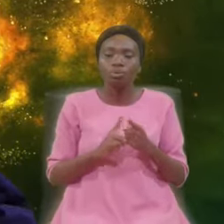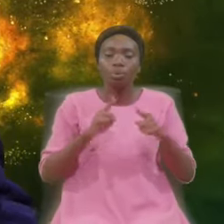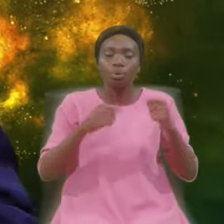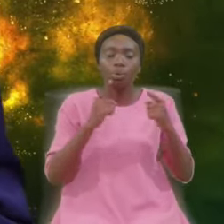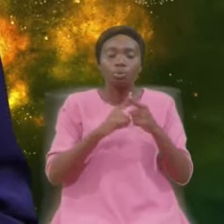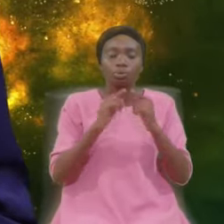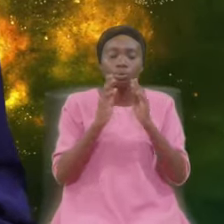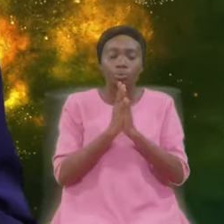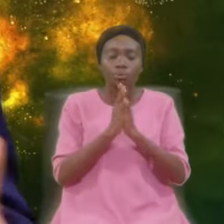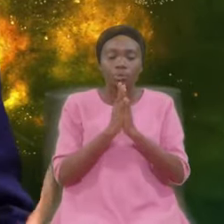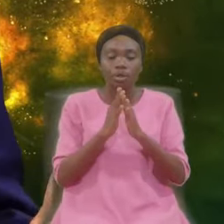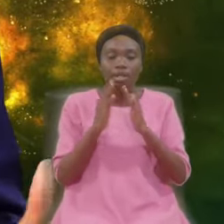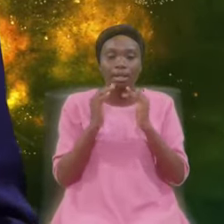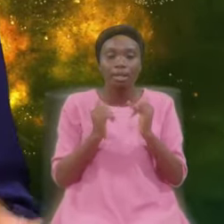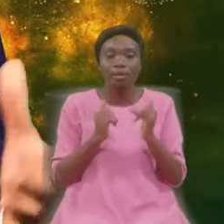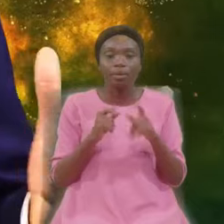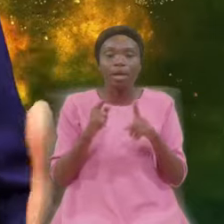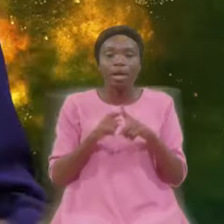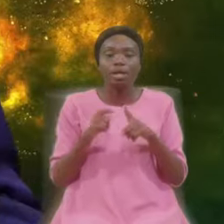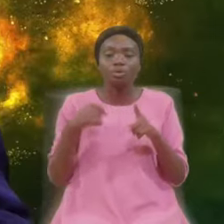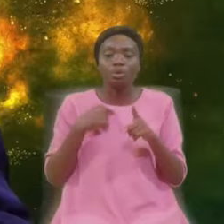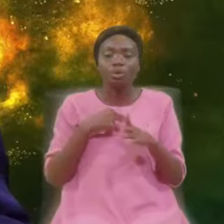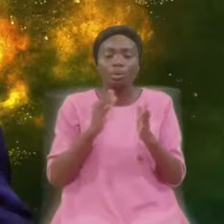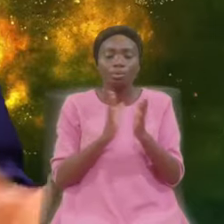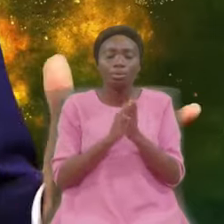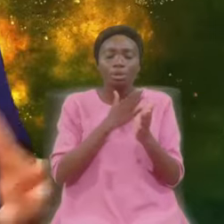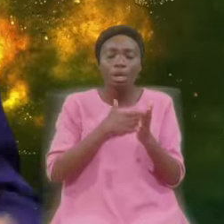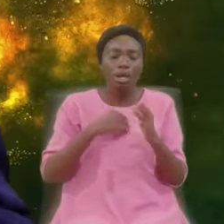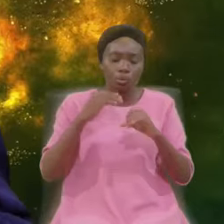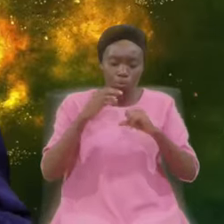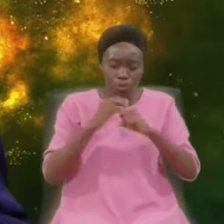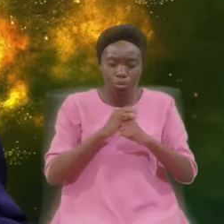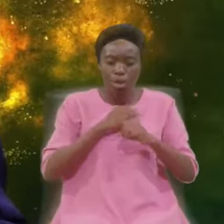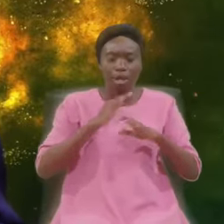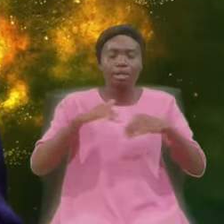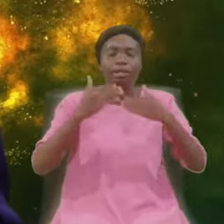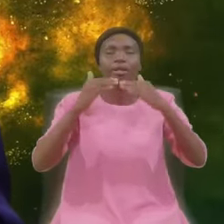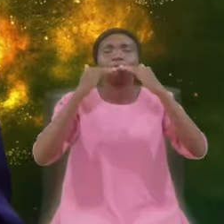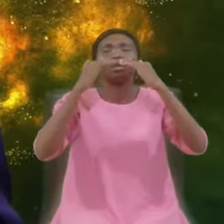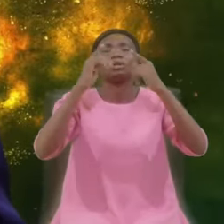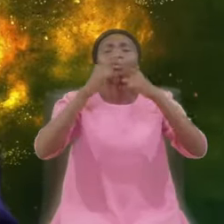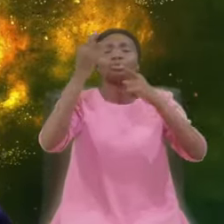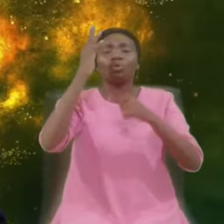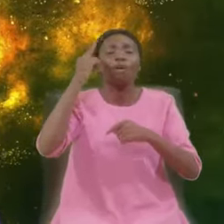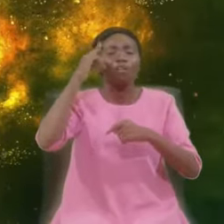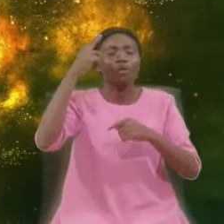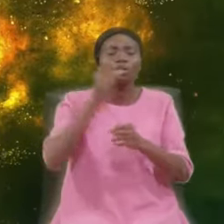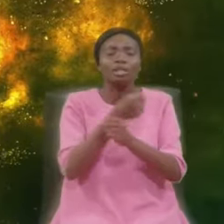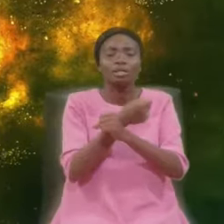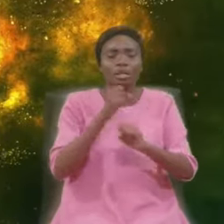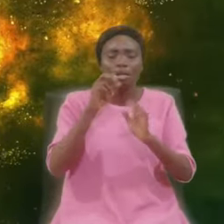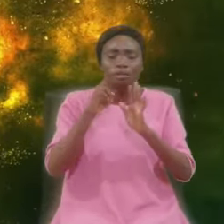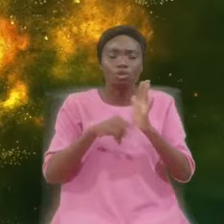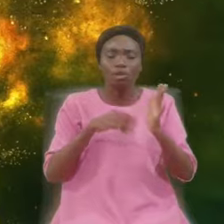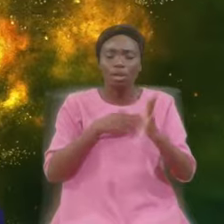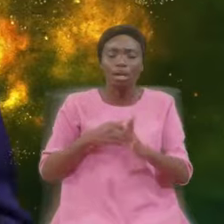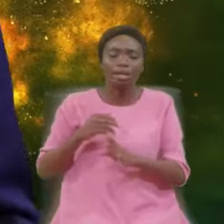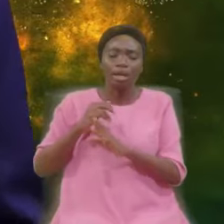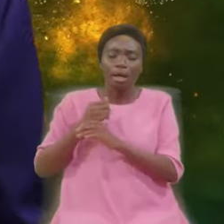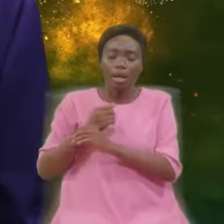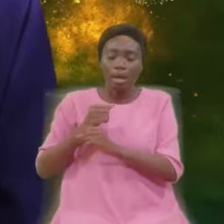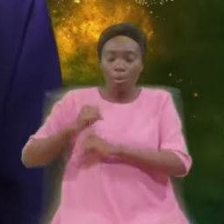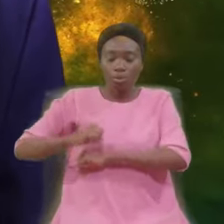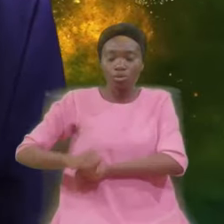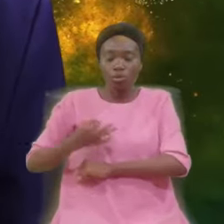prayer now as we praise and worship and give thanks to God for the salvation and preservation of